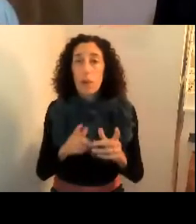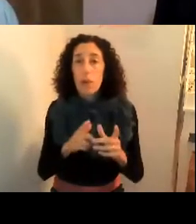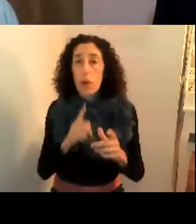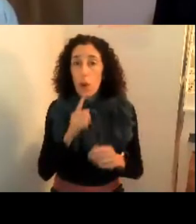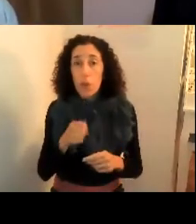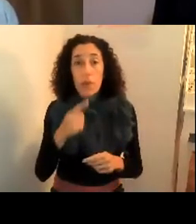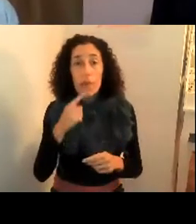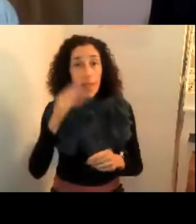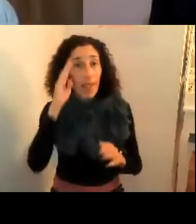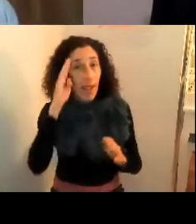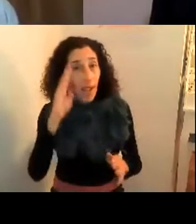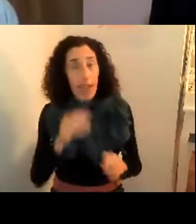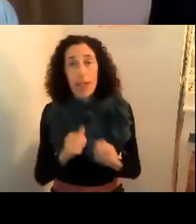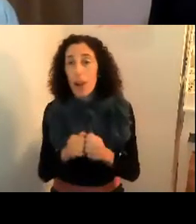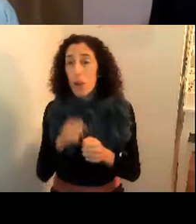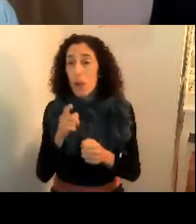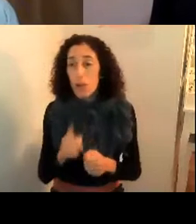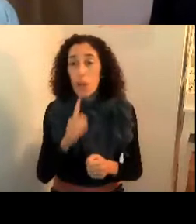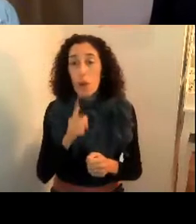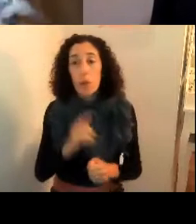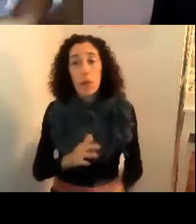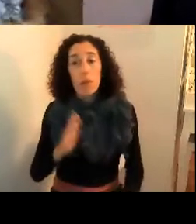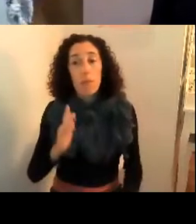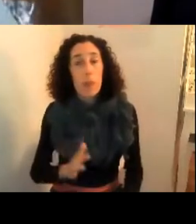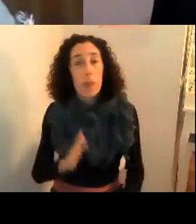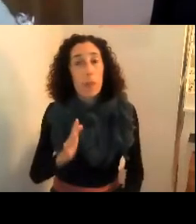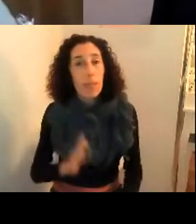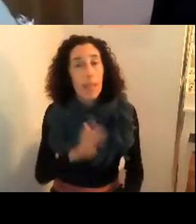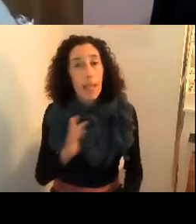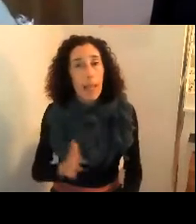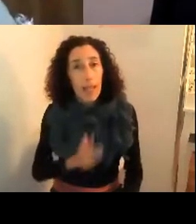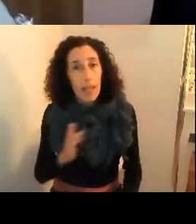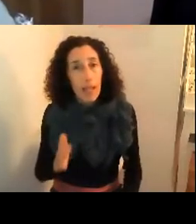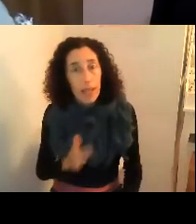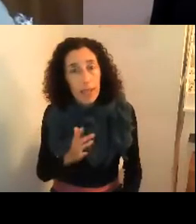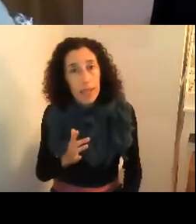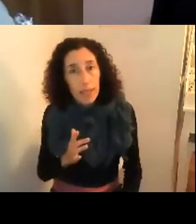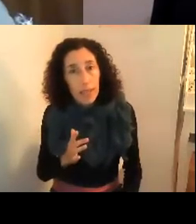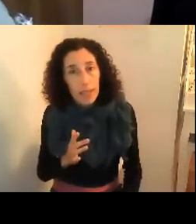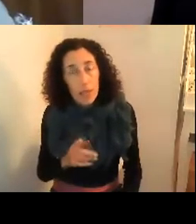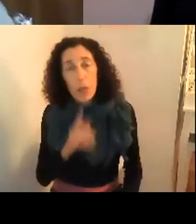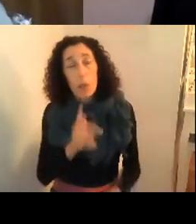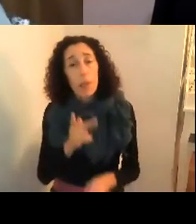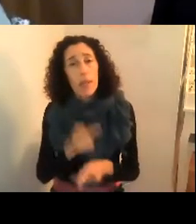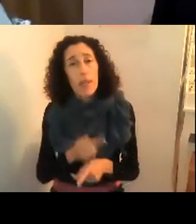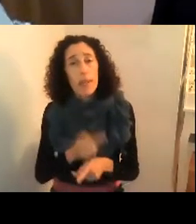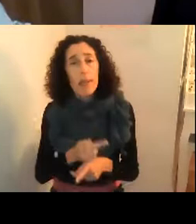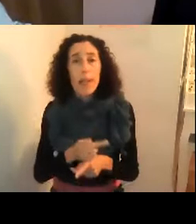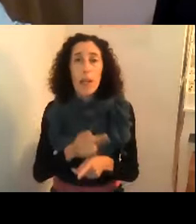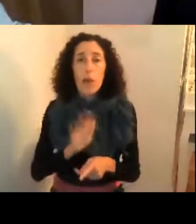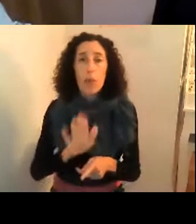your conversations? Like, the state of the, you know, taking care of the state of mental health right now, which is, you